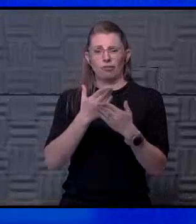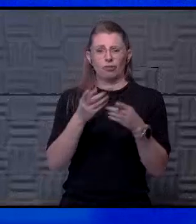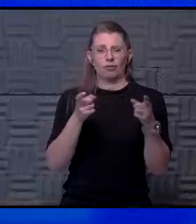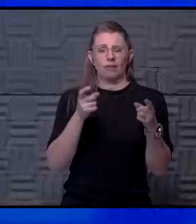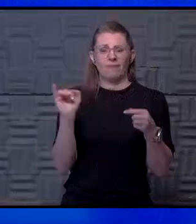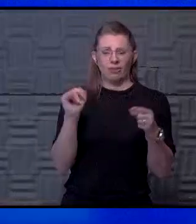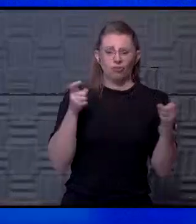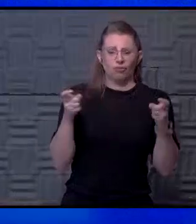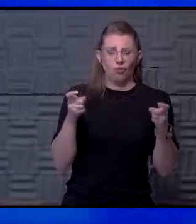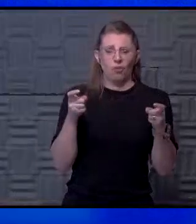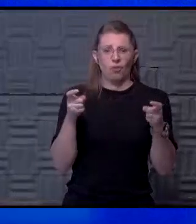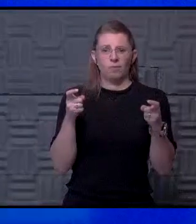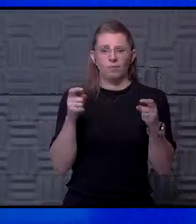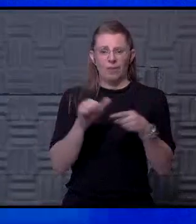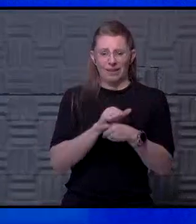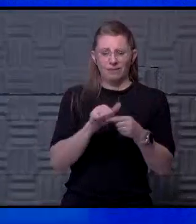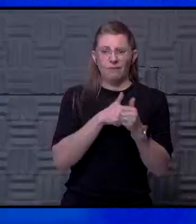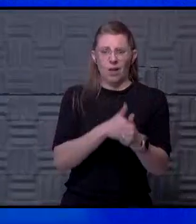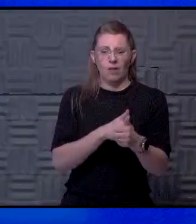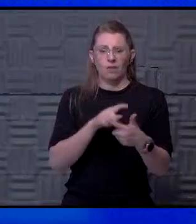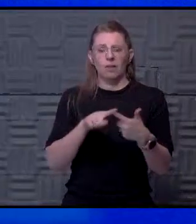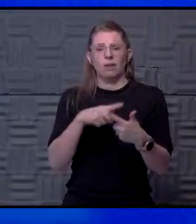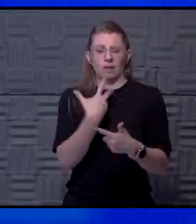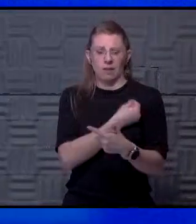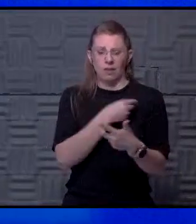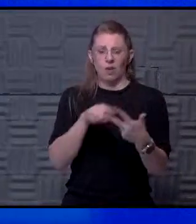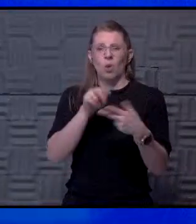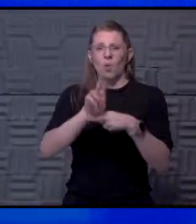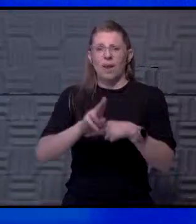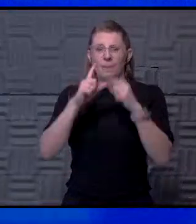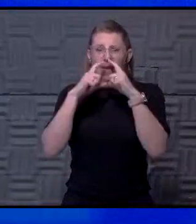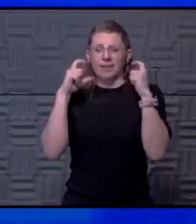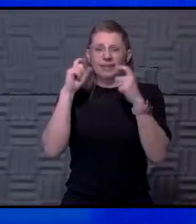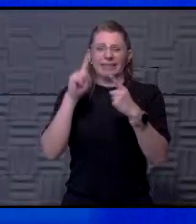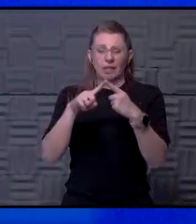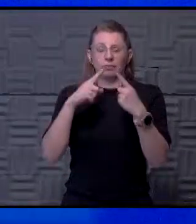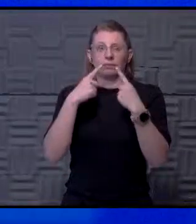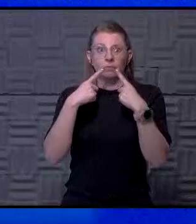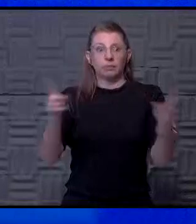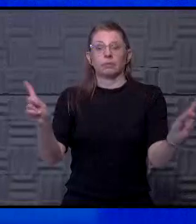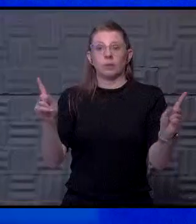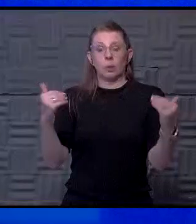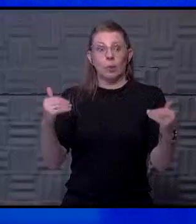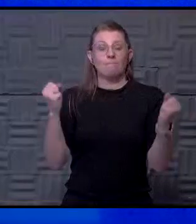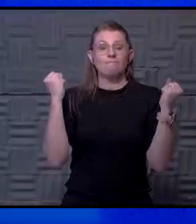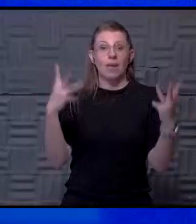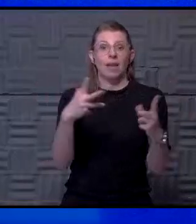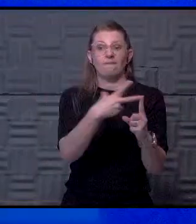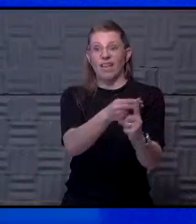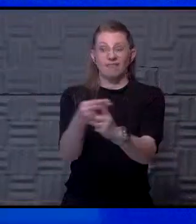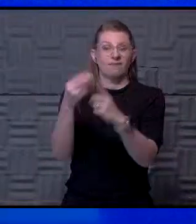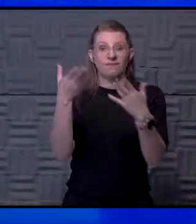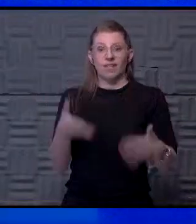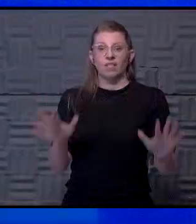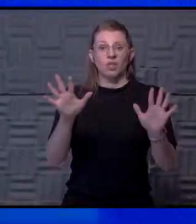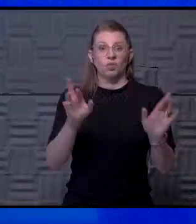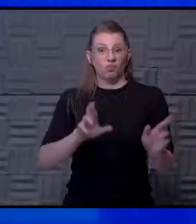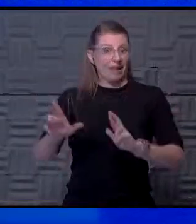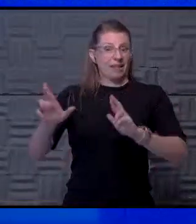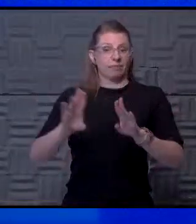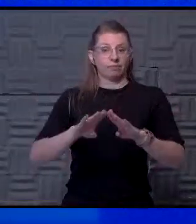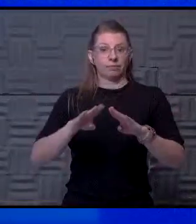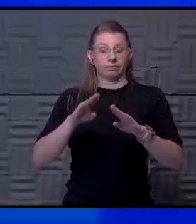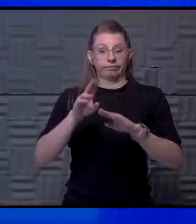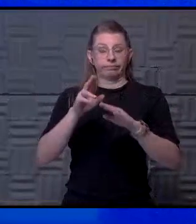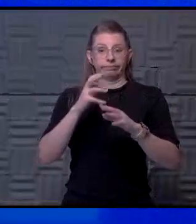practices, get vaccinated, wear your mask until we can say, gosh, a lot of people have been vaccinated, we're really good, then